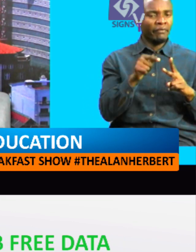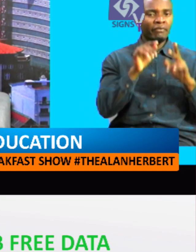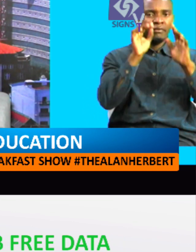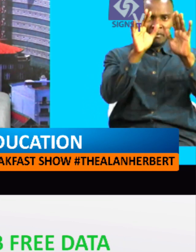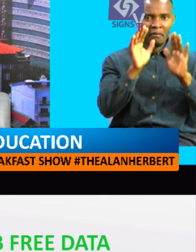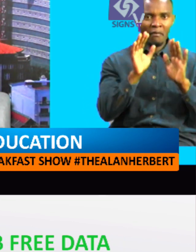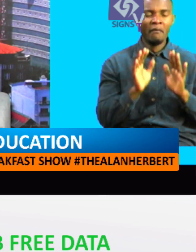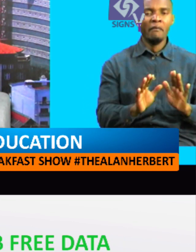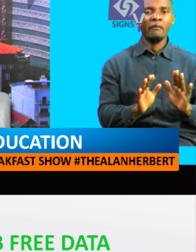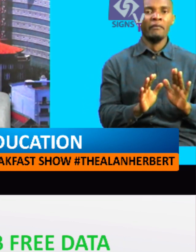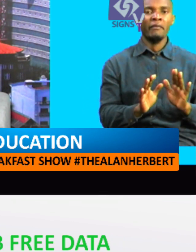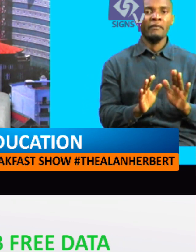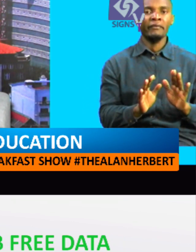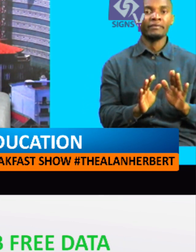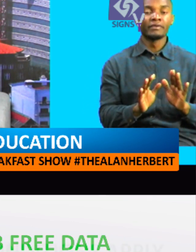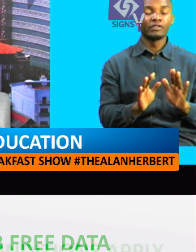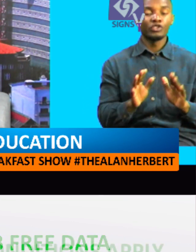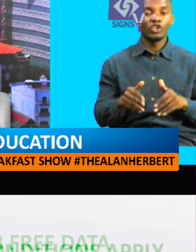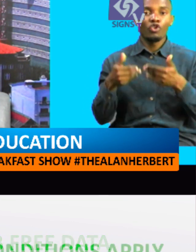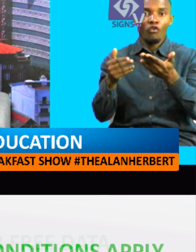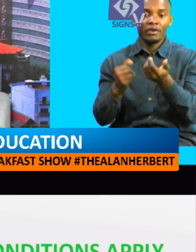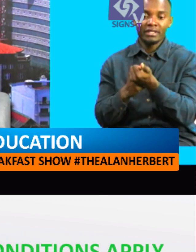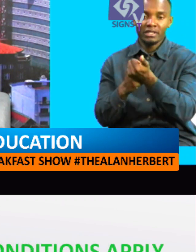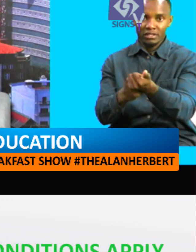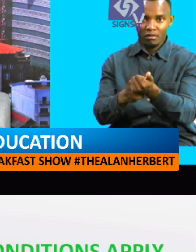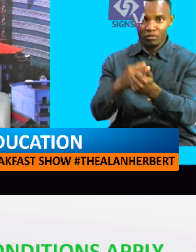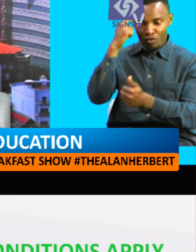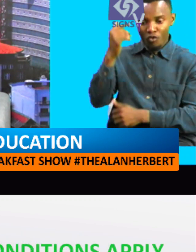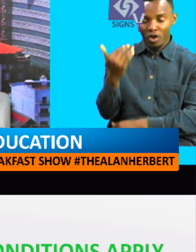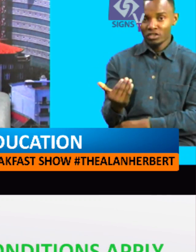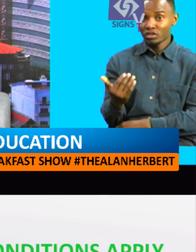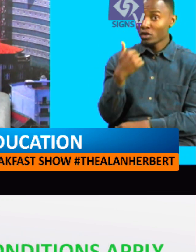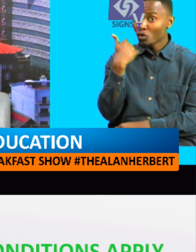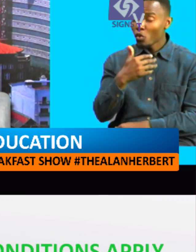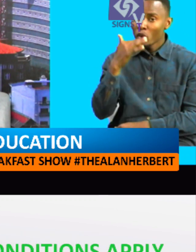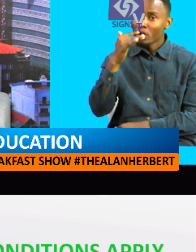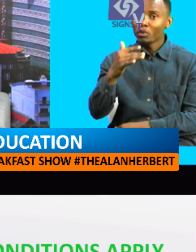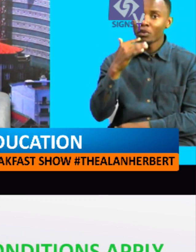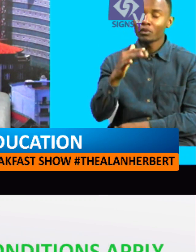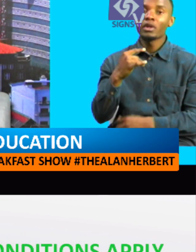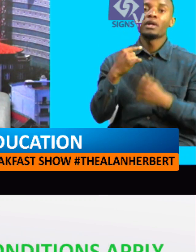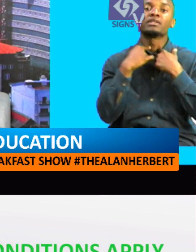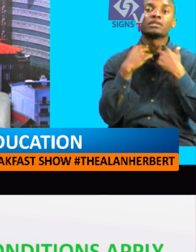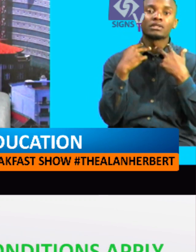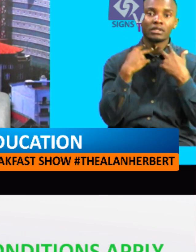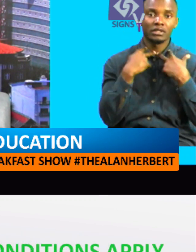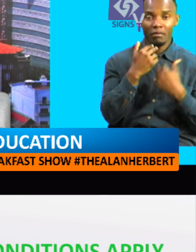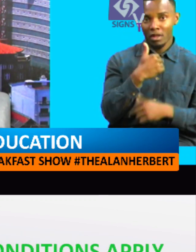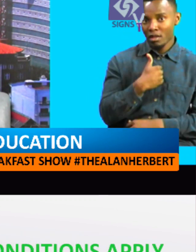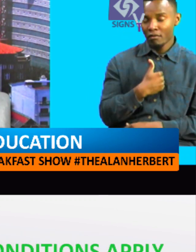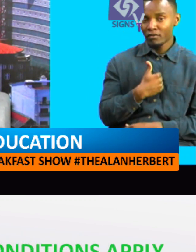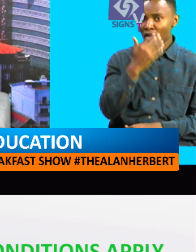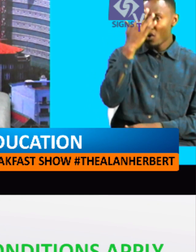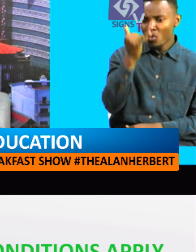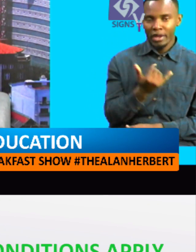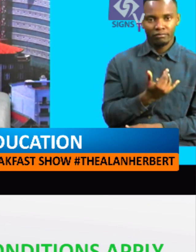role in supporting a child who stammers, because you've had a